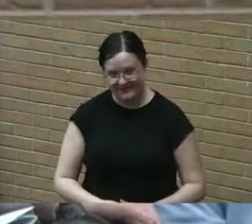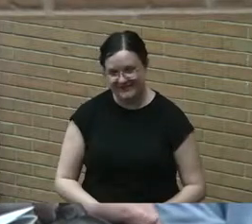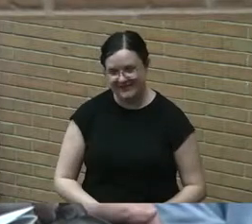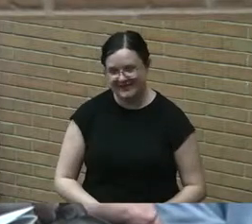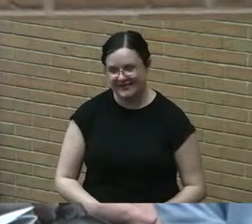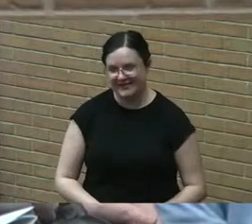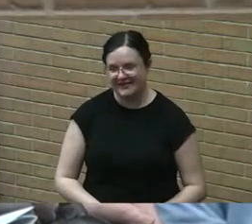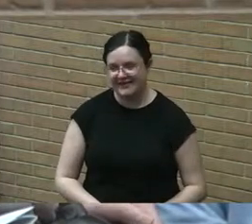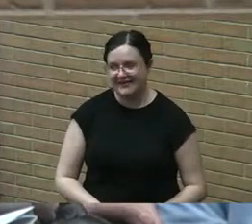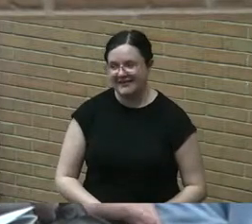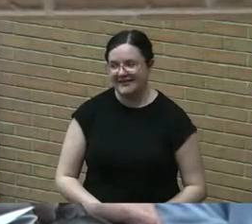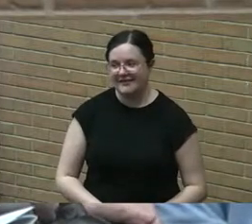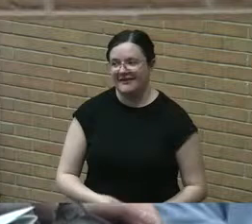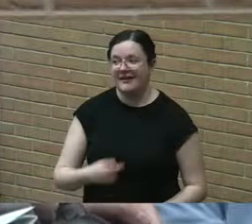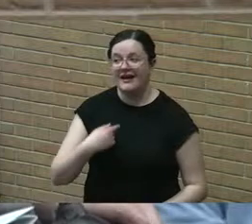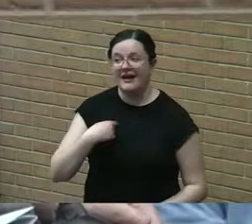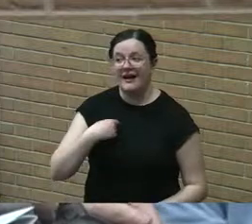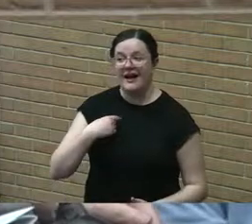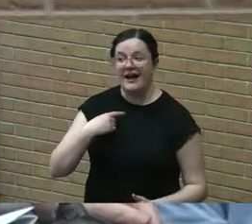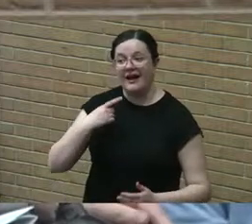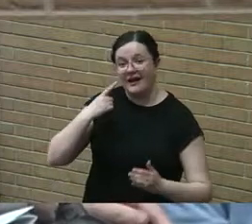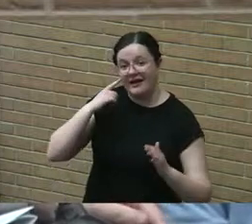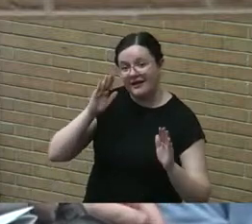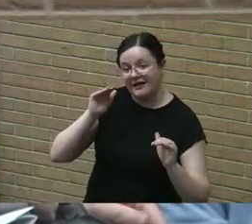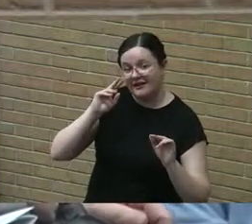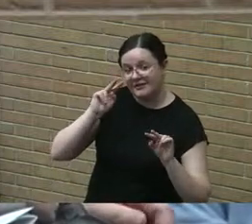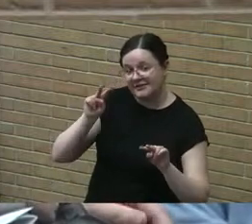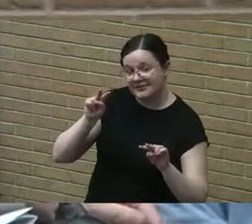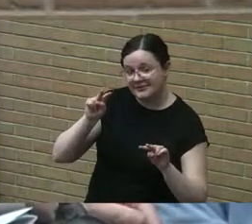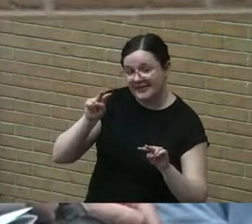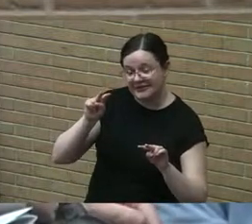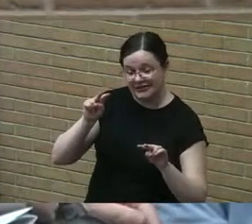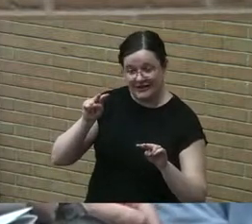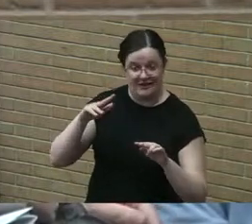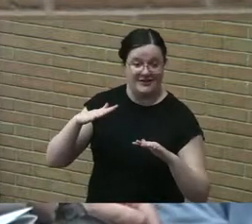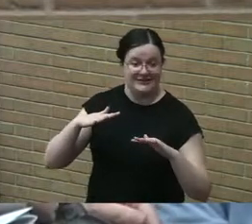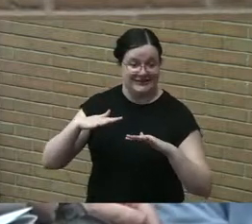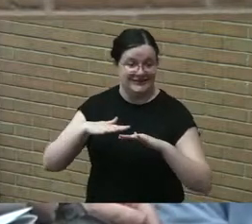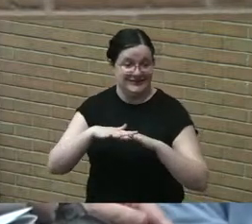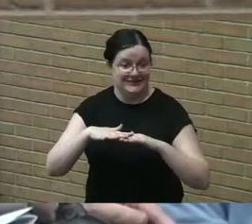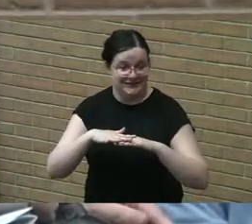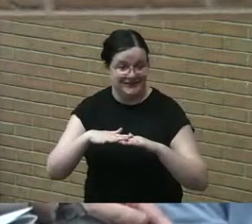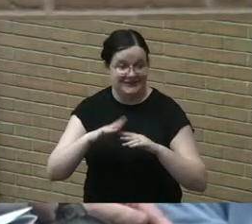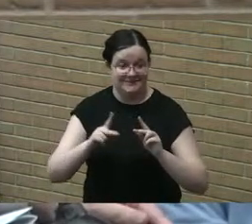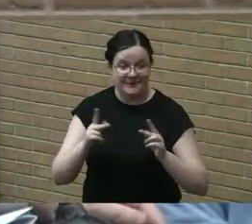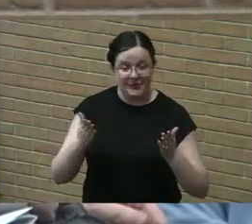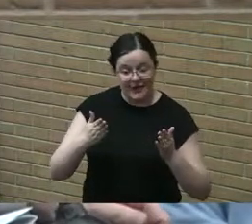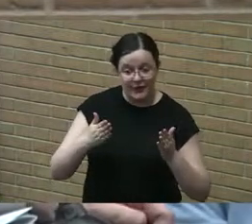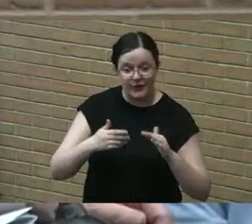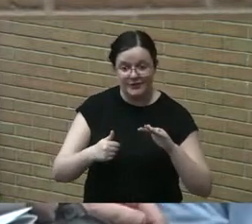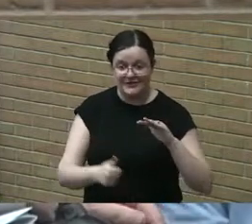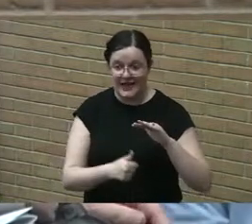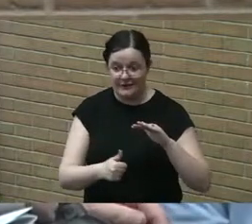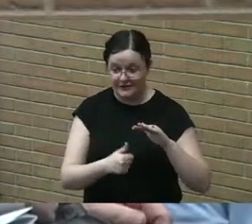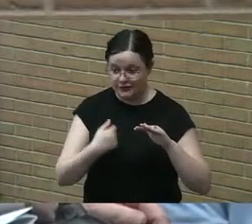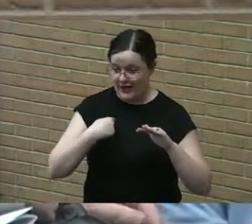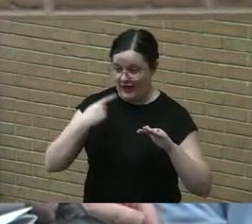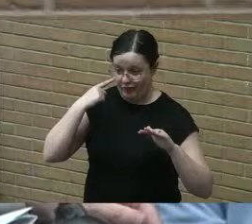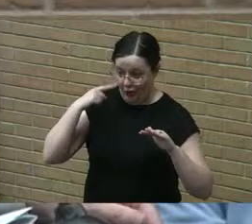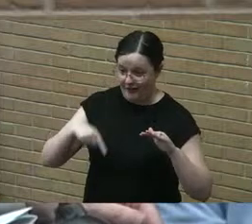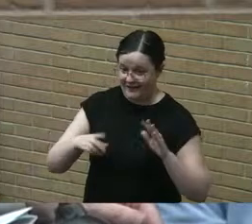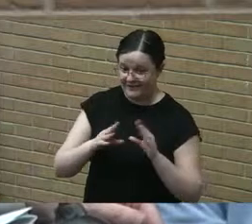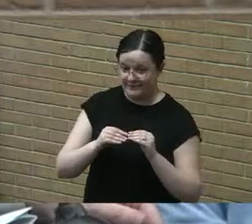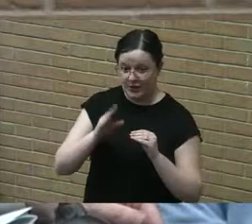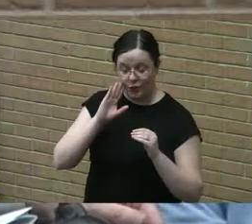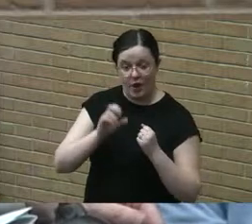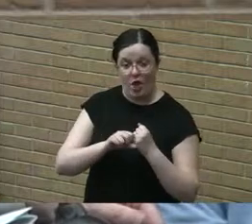was here and the fact that people were downstairs, that perhaps this session would last a lot longer